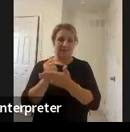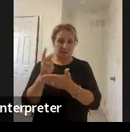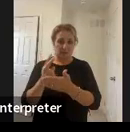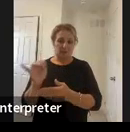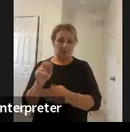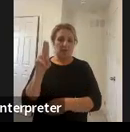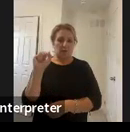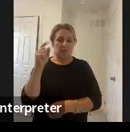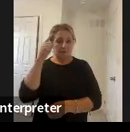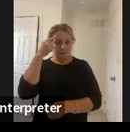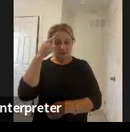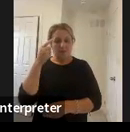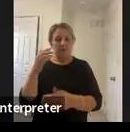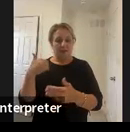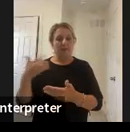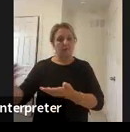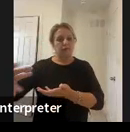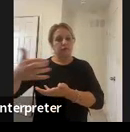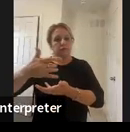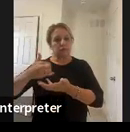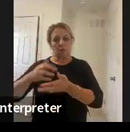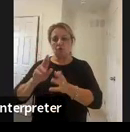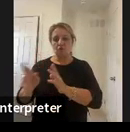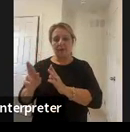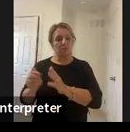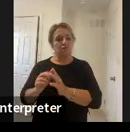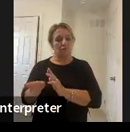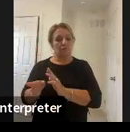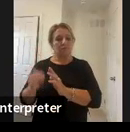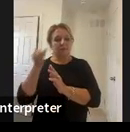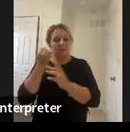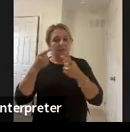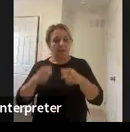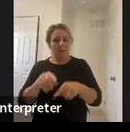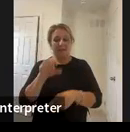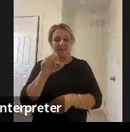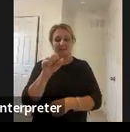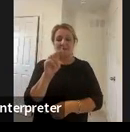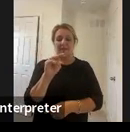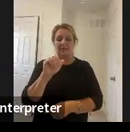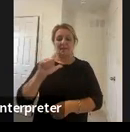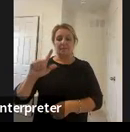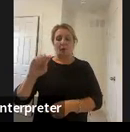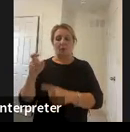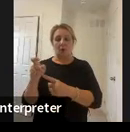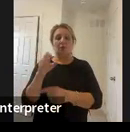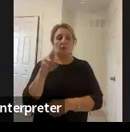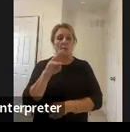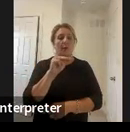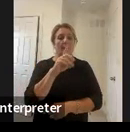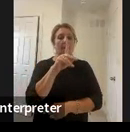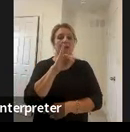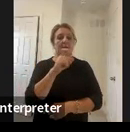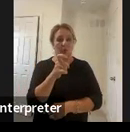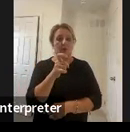had stockpiles of this vaccine ready in case of an outbreak of smallpox or monkeypox. The scale